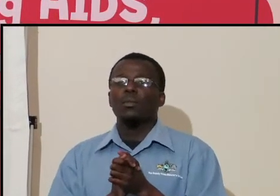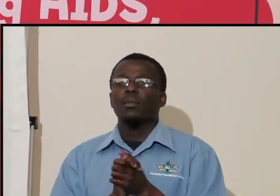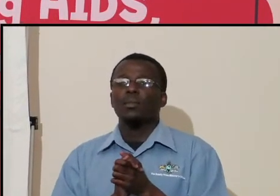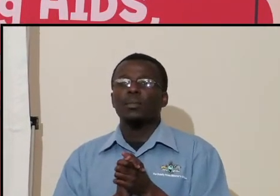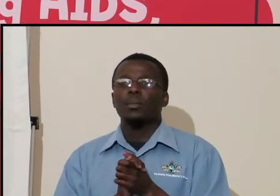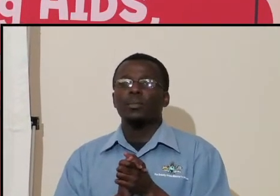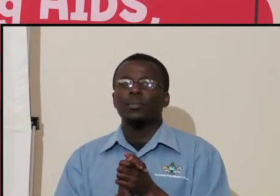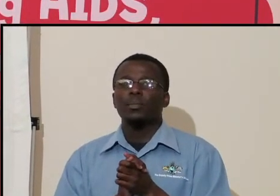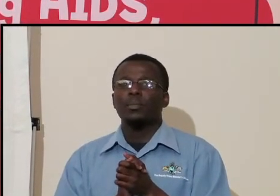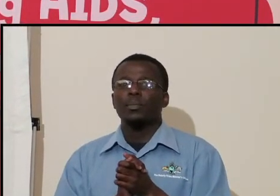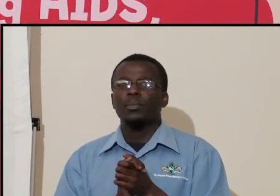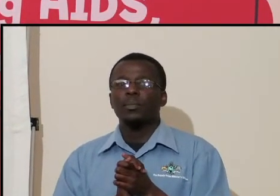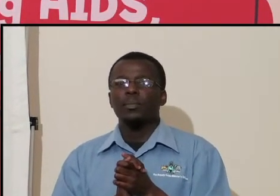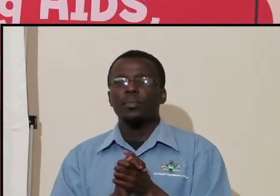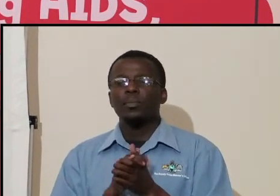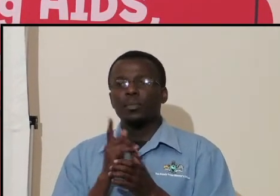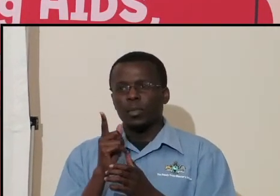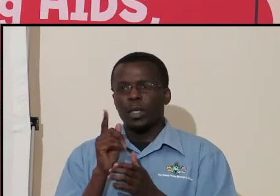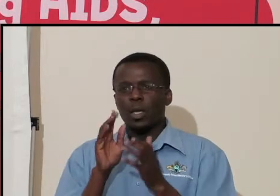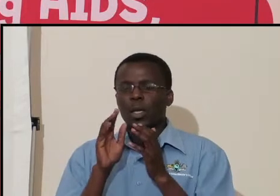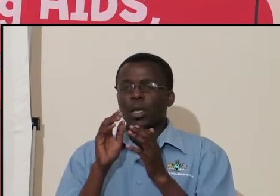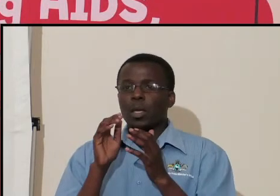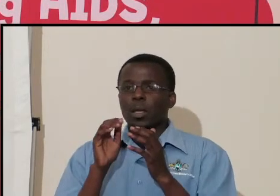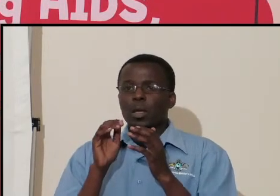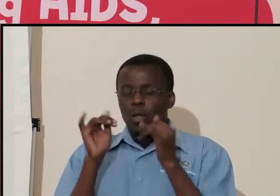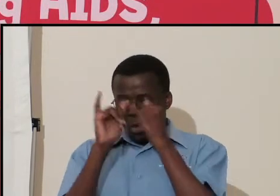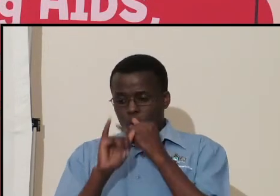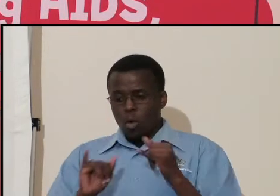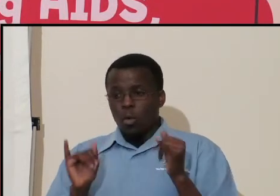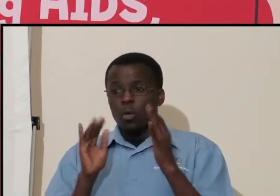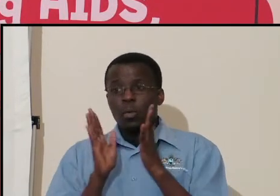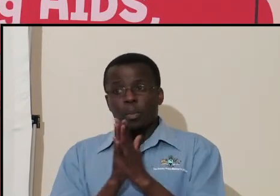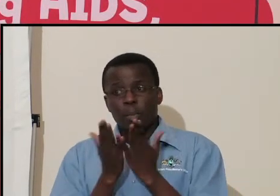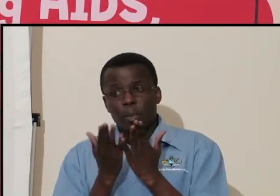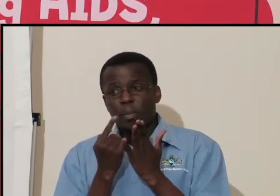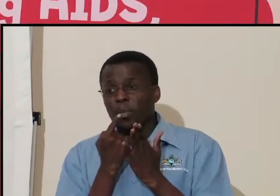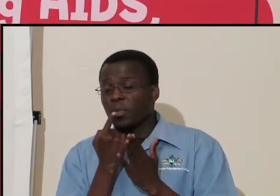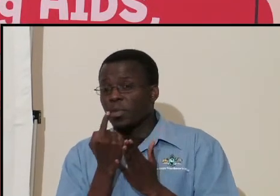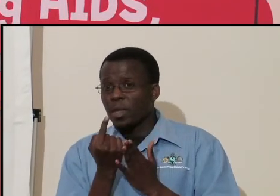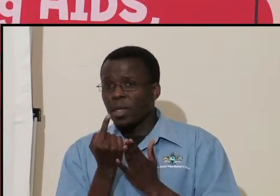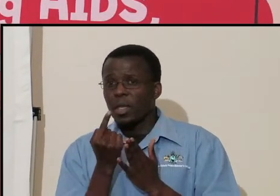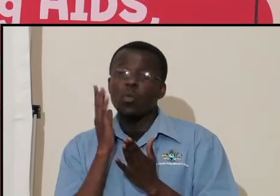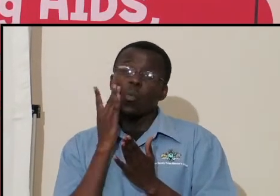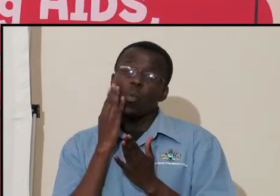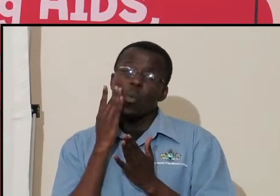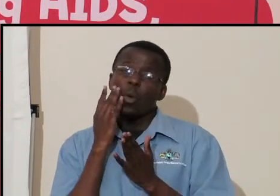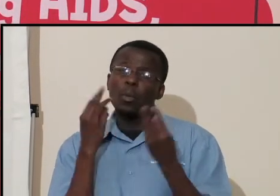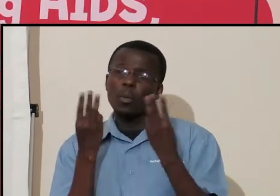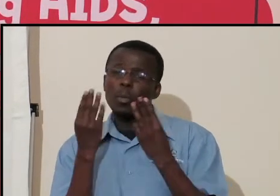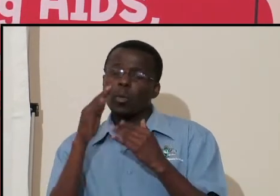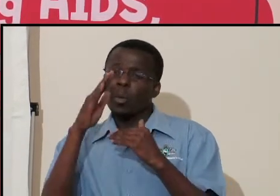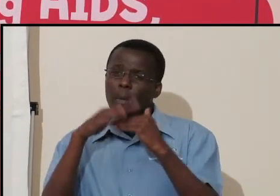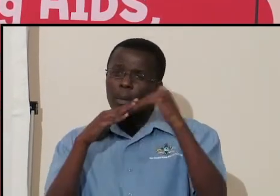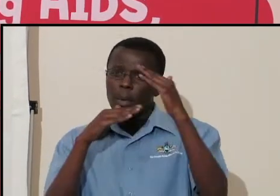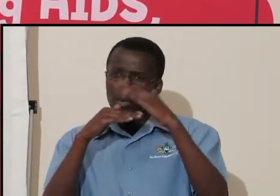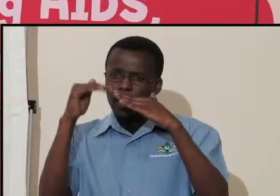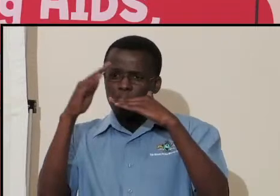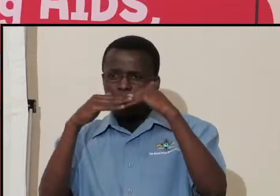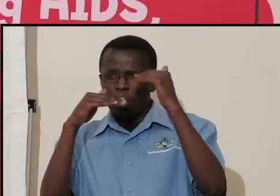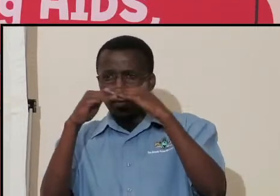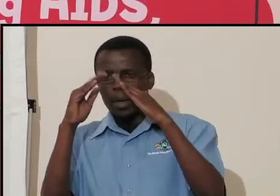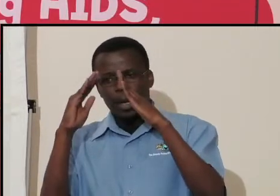May I quote one verse in the Bible which says, as they were building the temple of the Lord, they